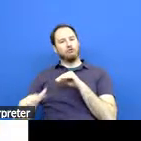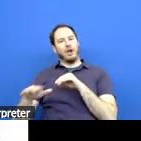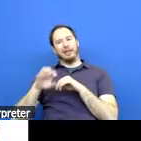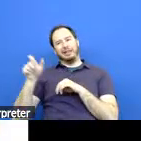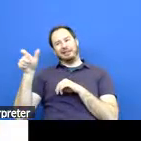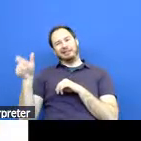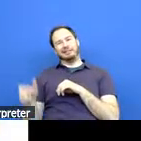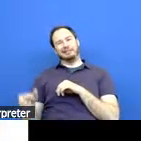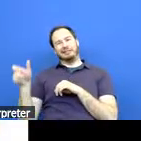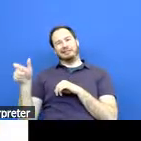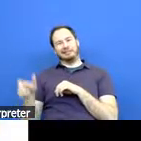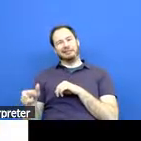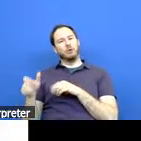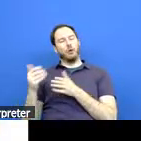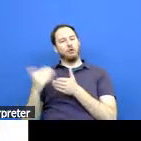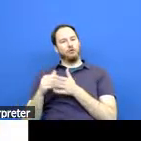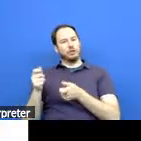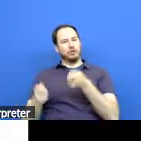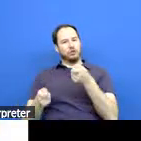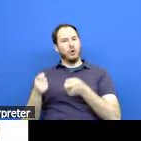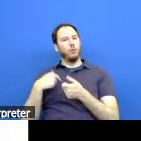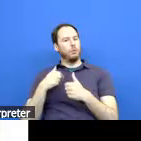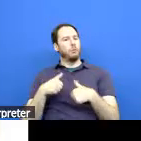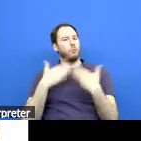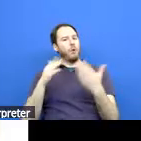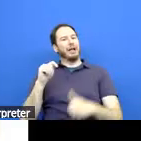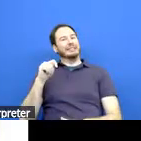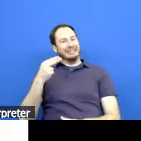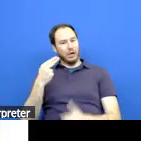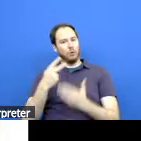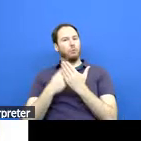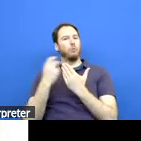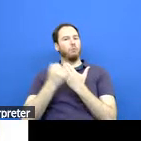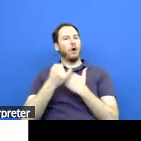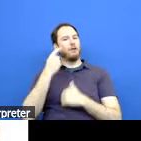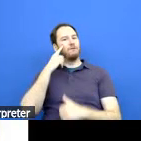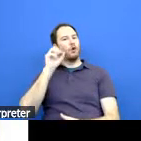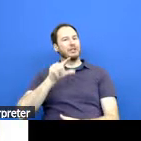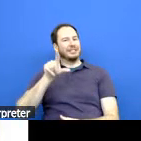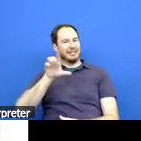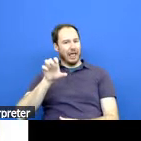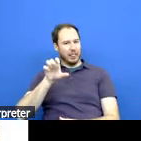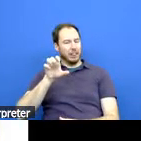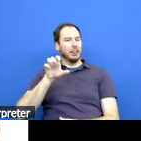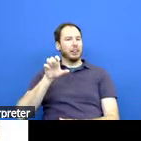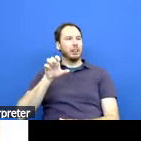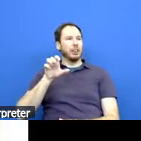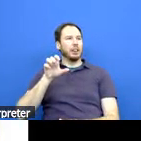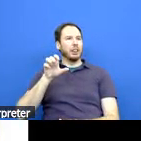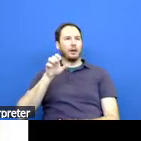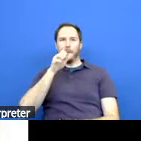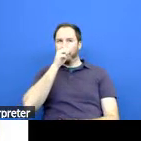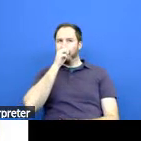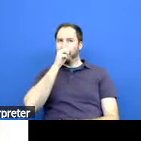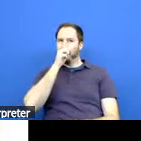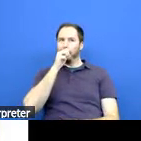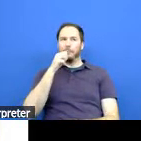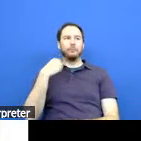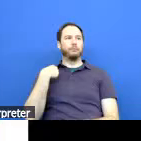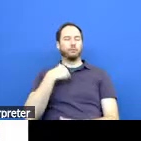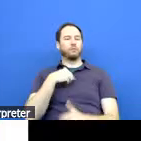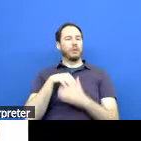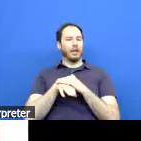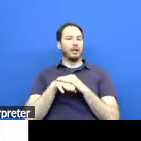parking lot. We are proposing a townhome project for sale. This will be, we have access